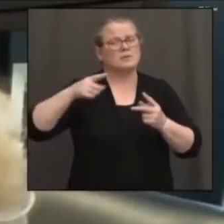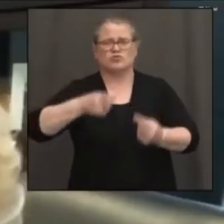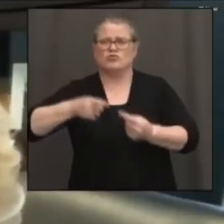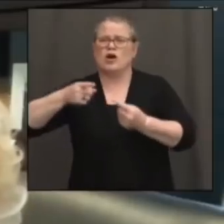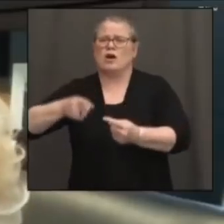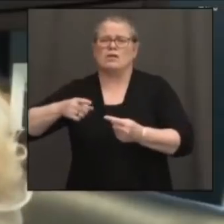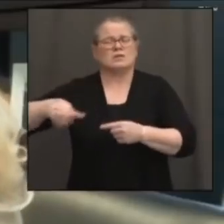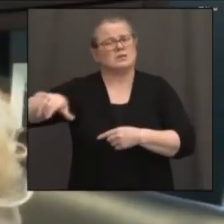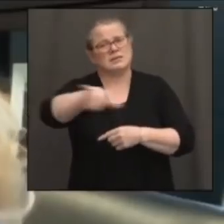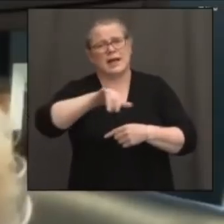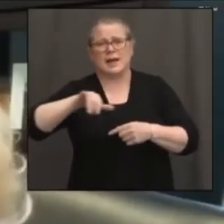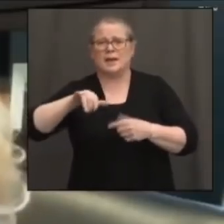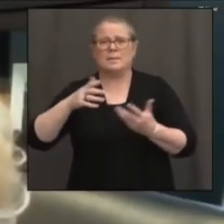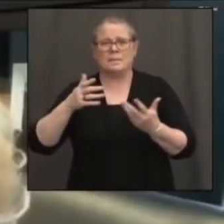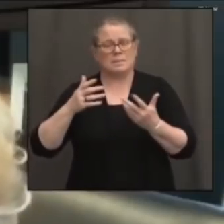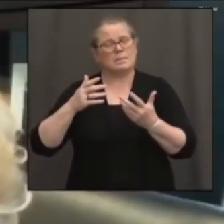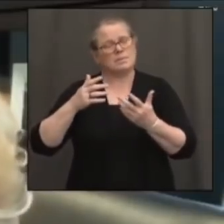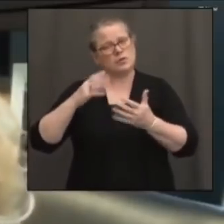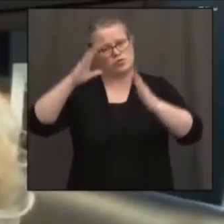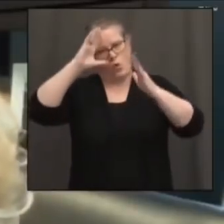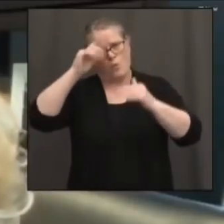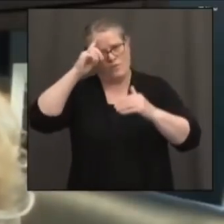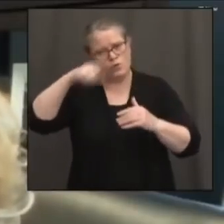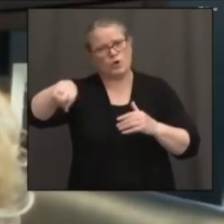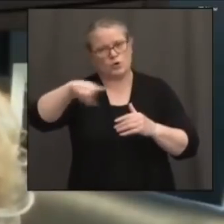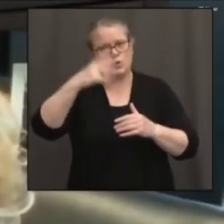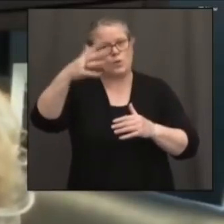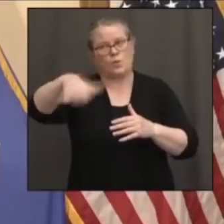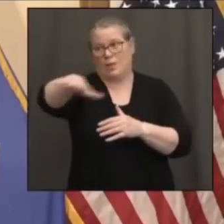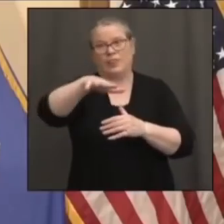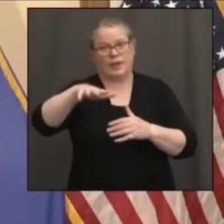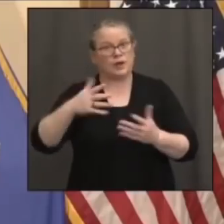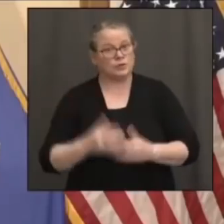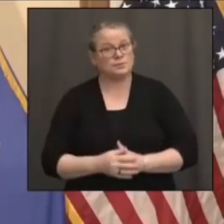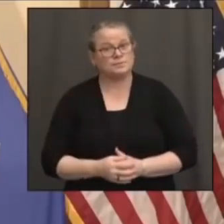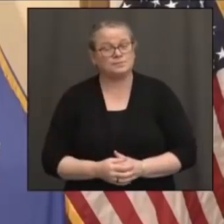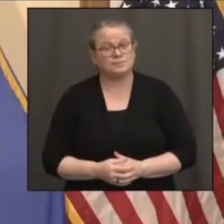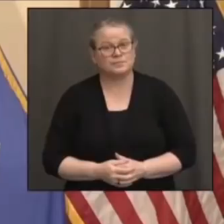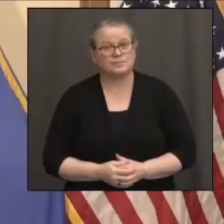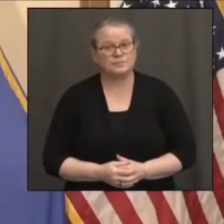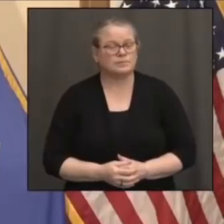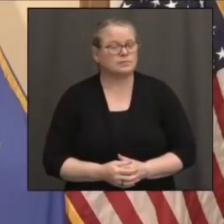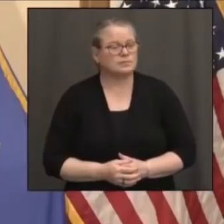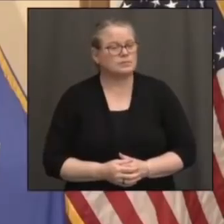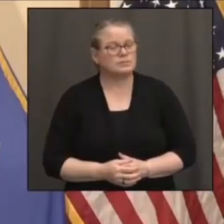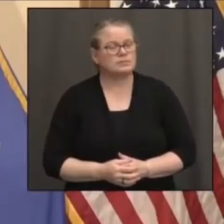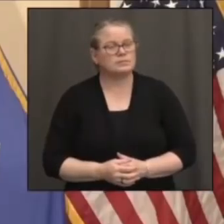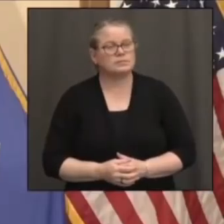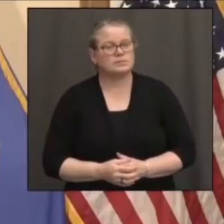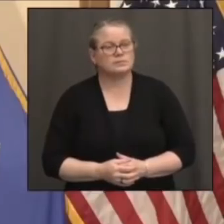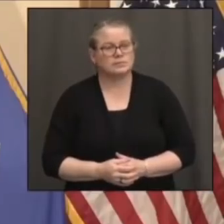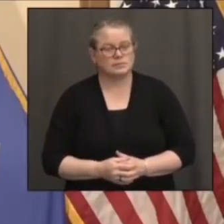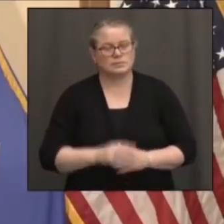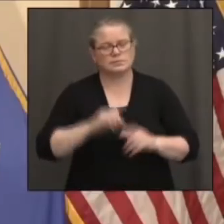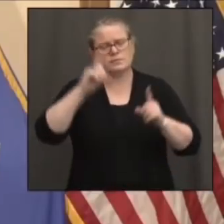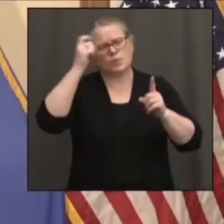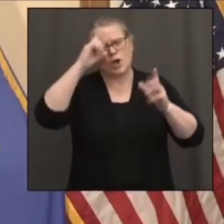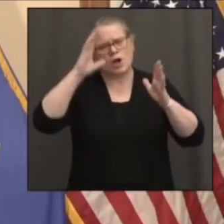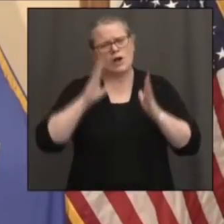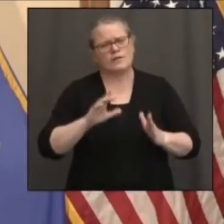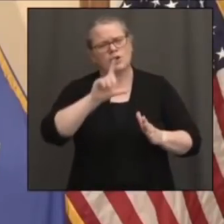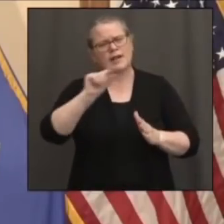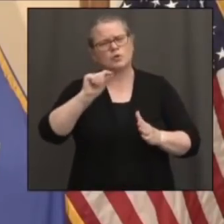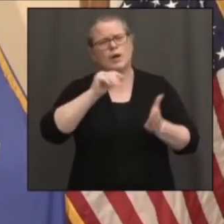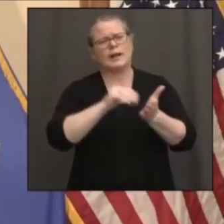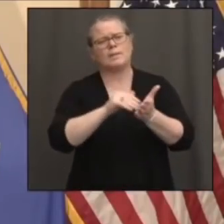feelings and thoughts, and there's help for you out there. And Governor, the 20 million you mentioned earlier over 2 years, can